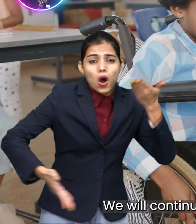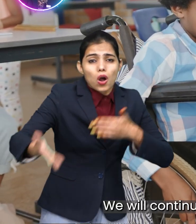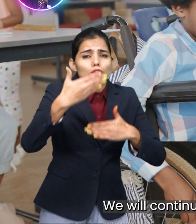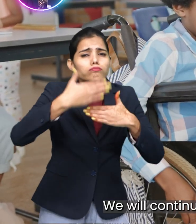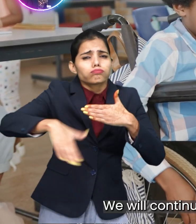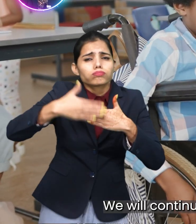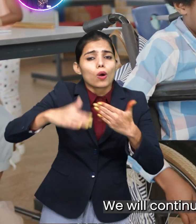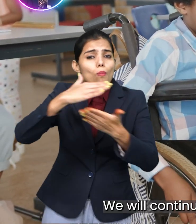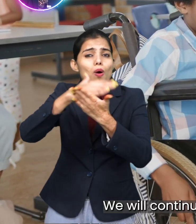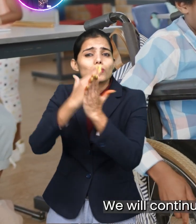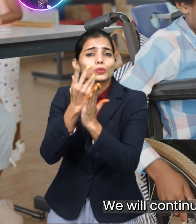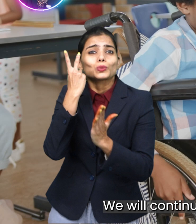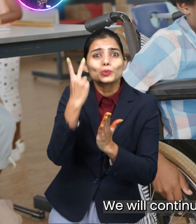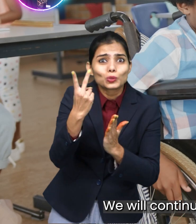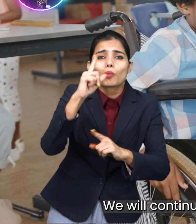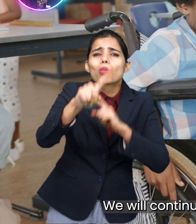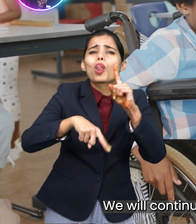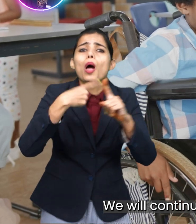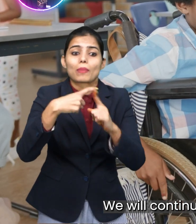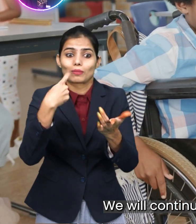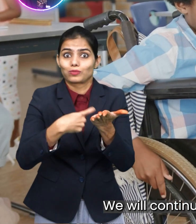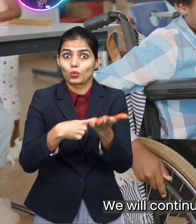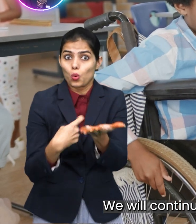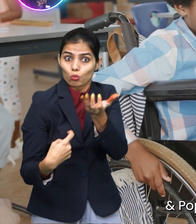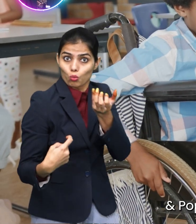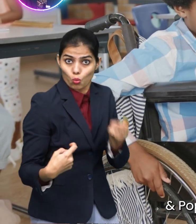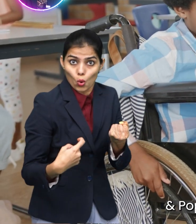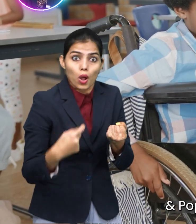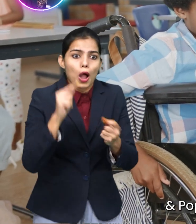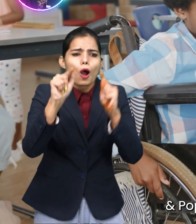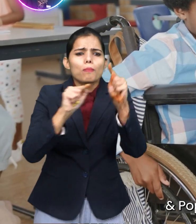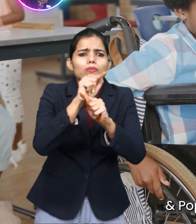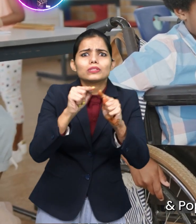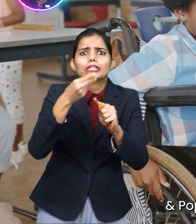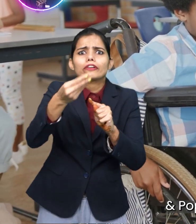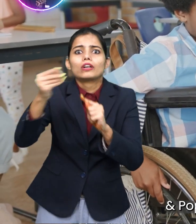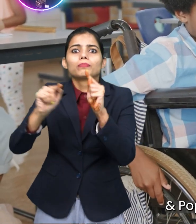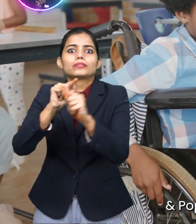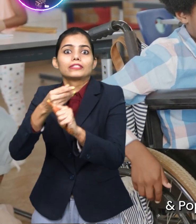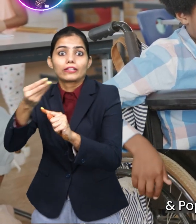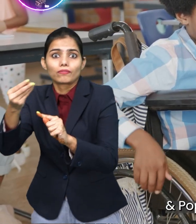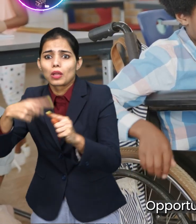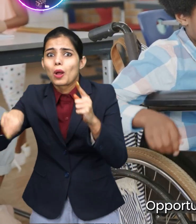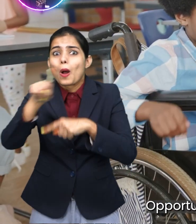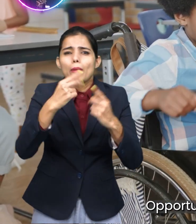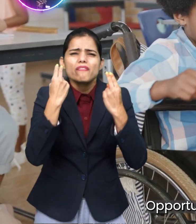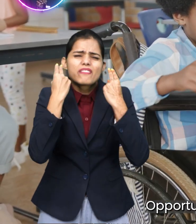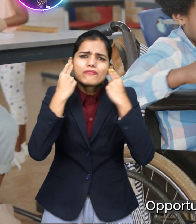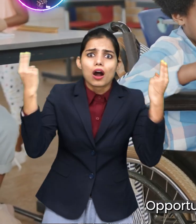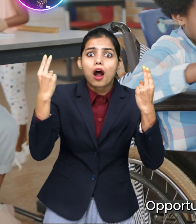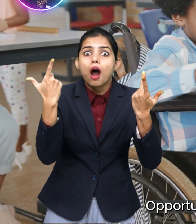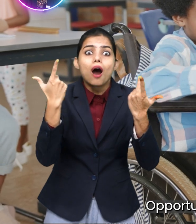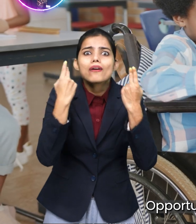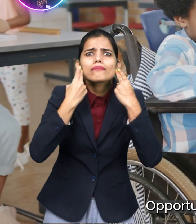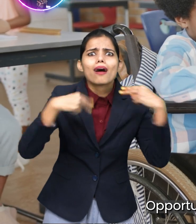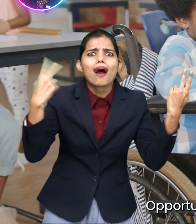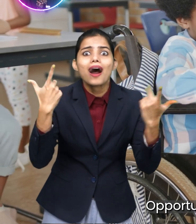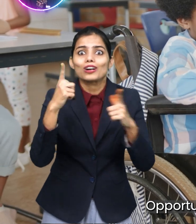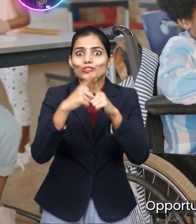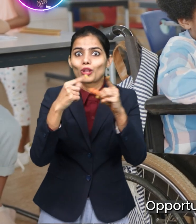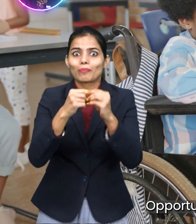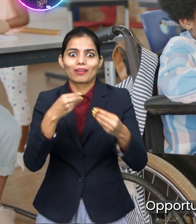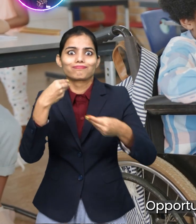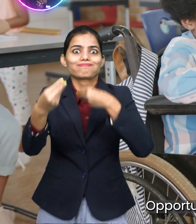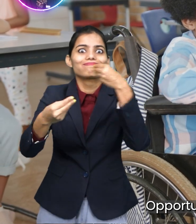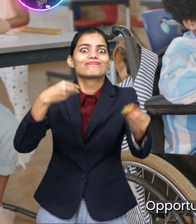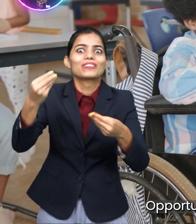We will continue with part 2 about reservations and popularly selected career opportunities for differently